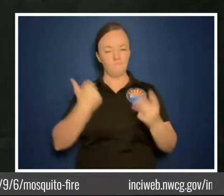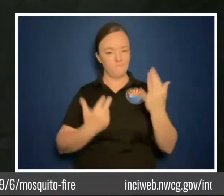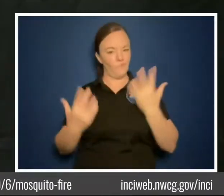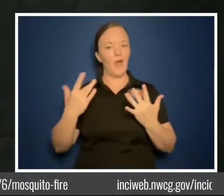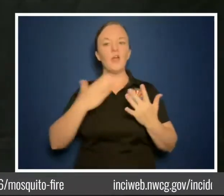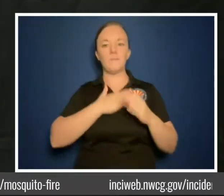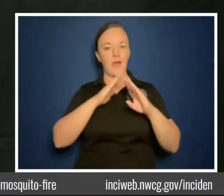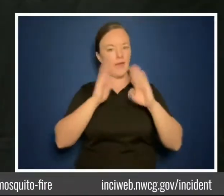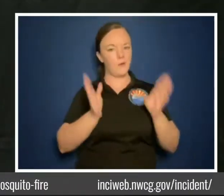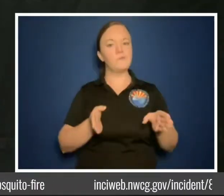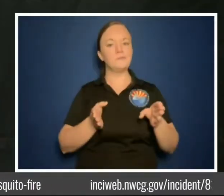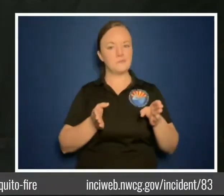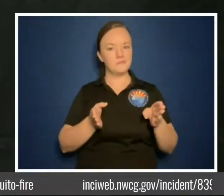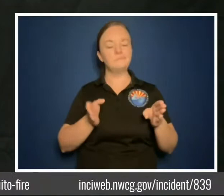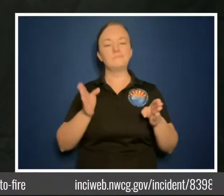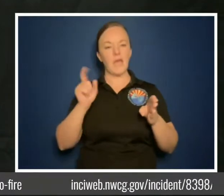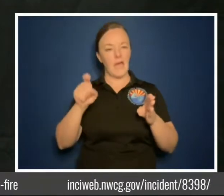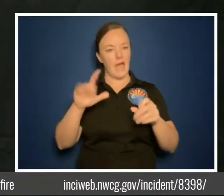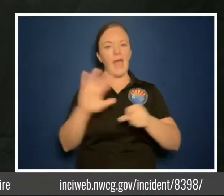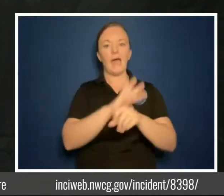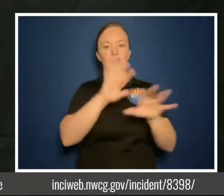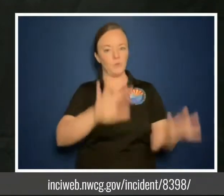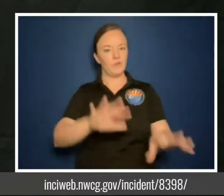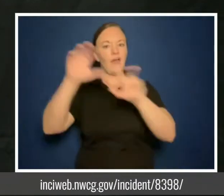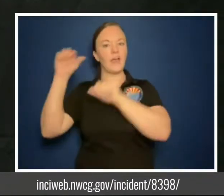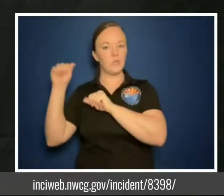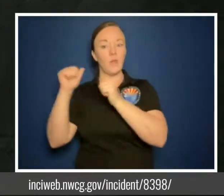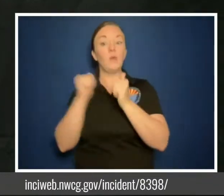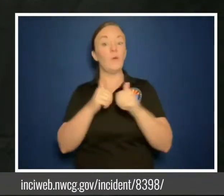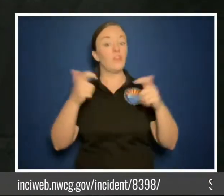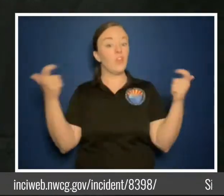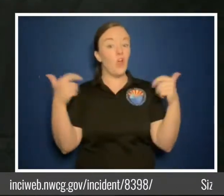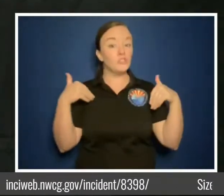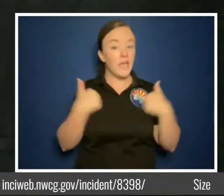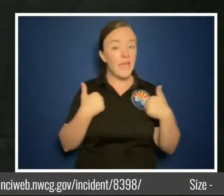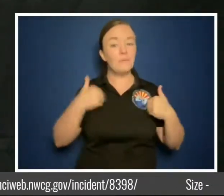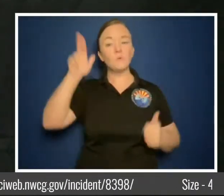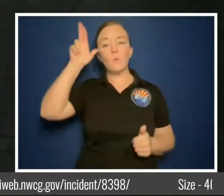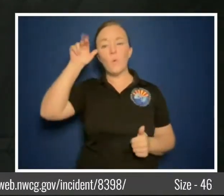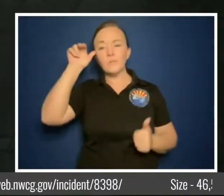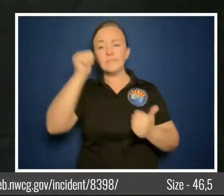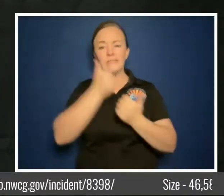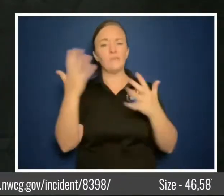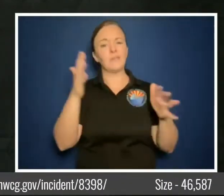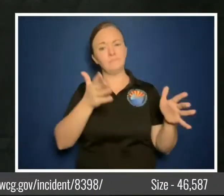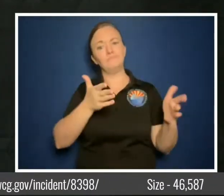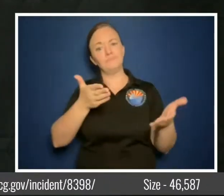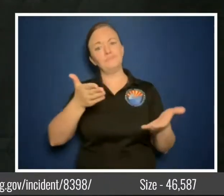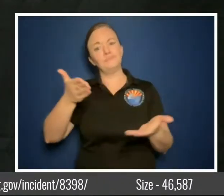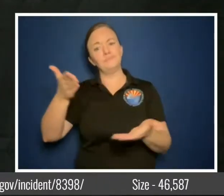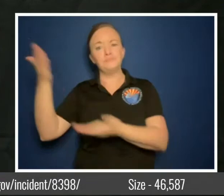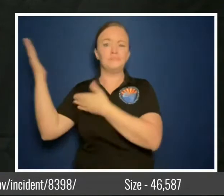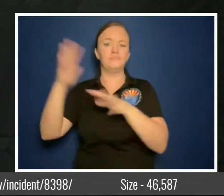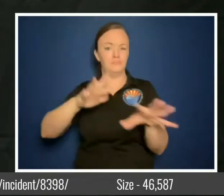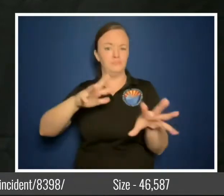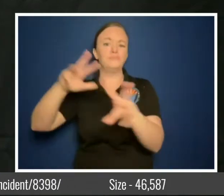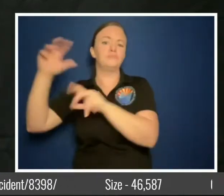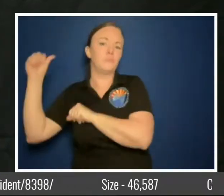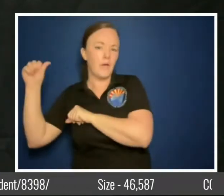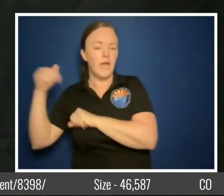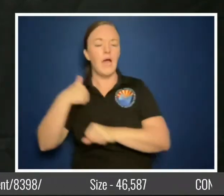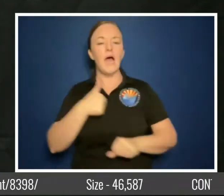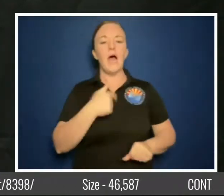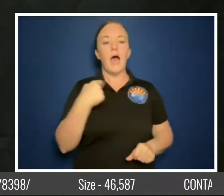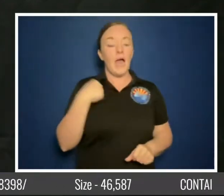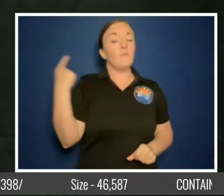experience. Leaving the house, large animals, the horses, all those kind of things with us. I've always understood, always known about the why we're here and why we're doing